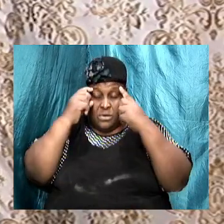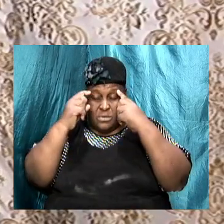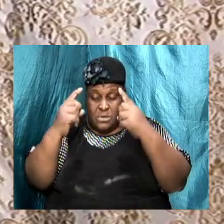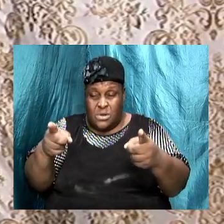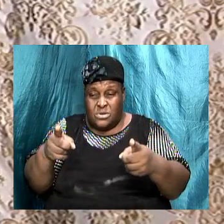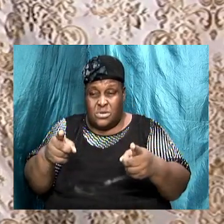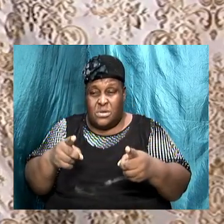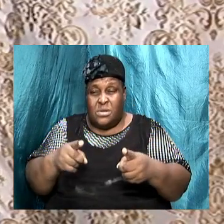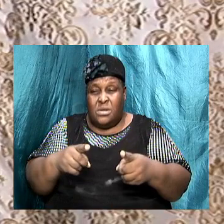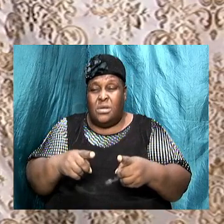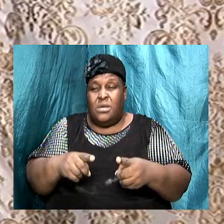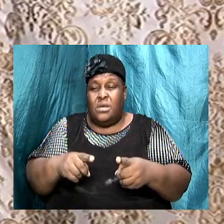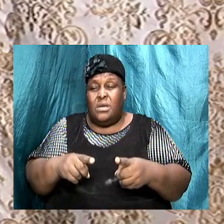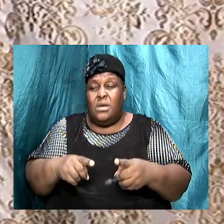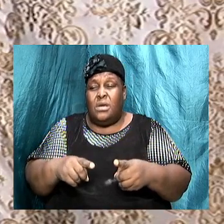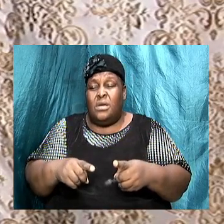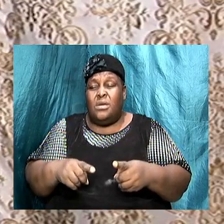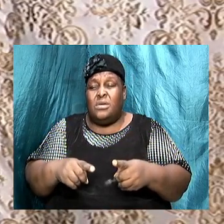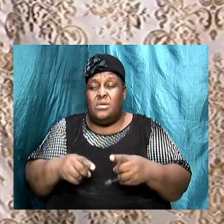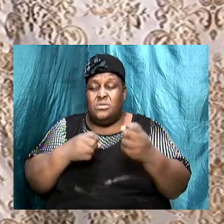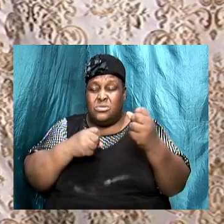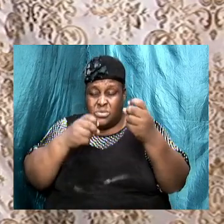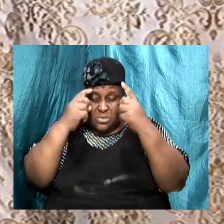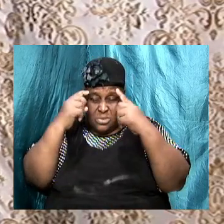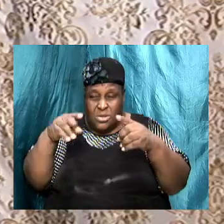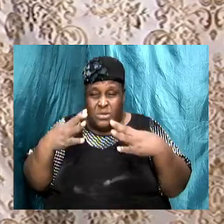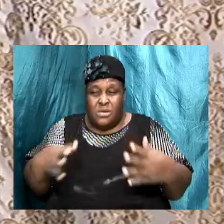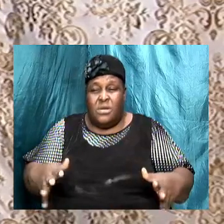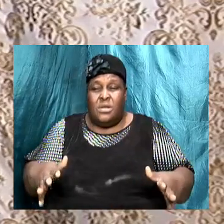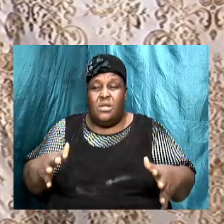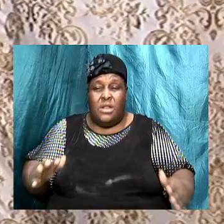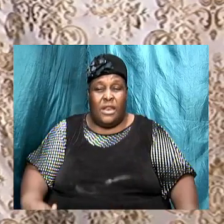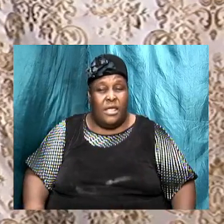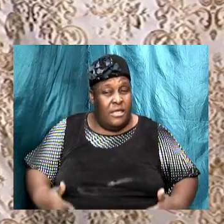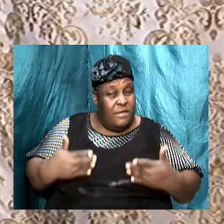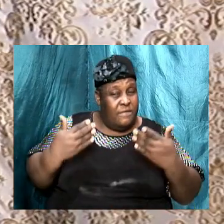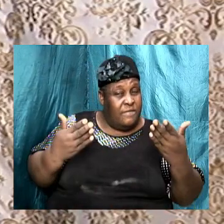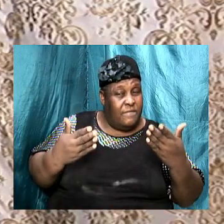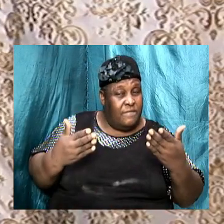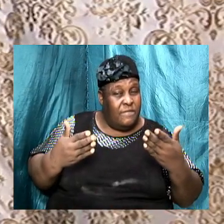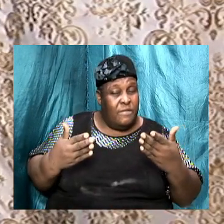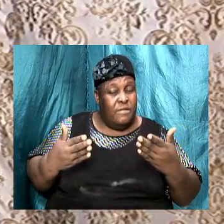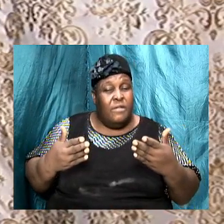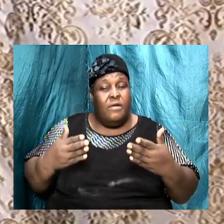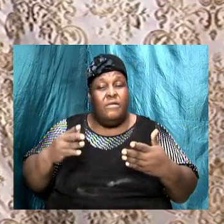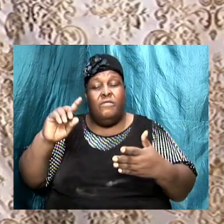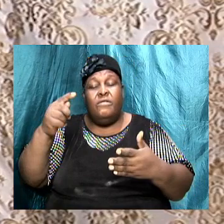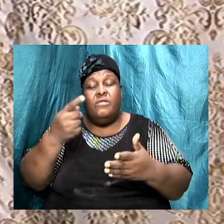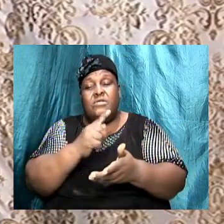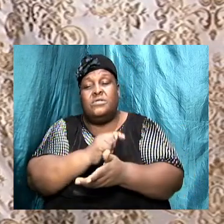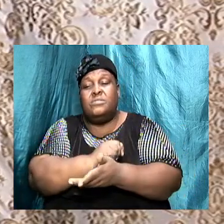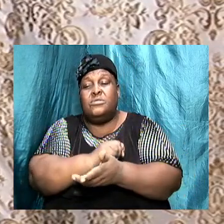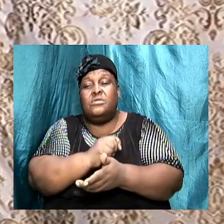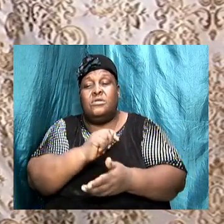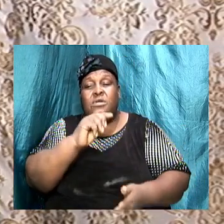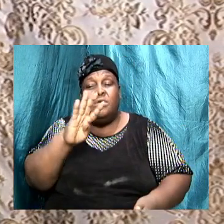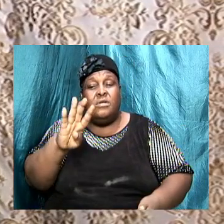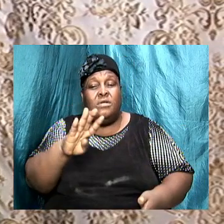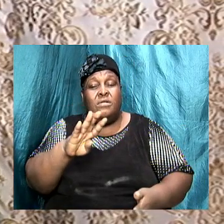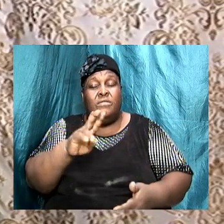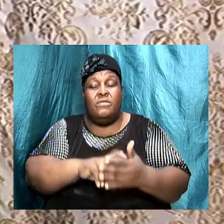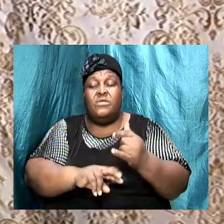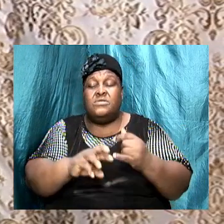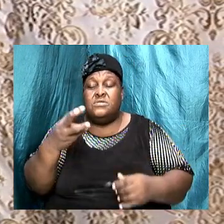because at the end of sound doctrine is life. Amen. 1 Timothy 4, verse